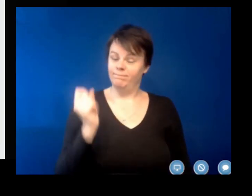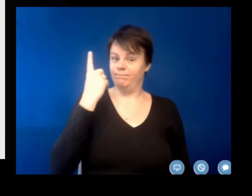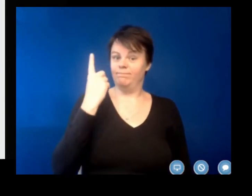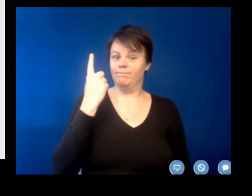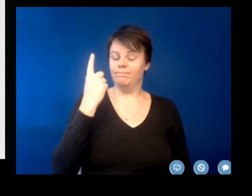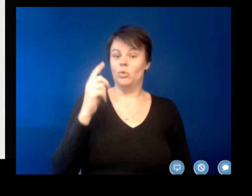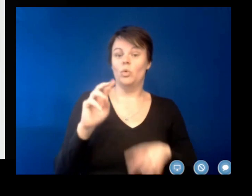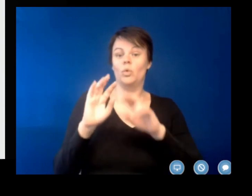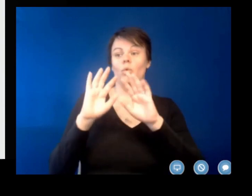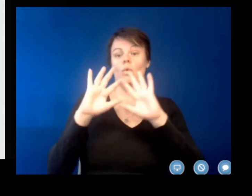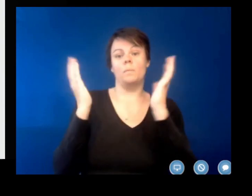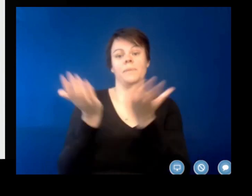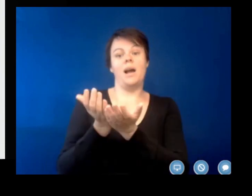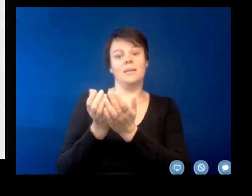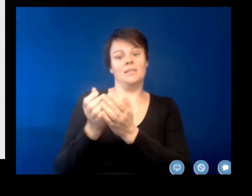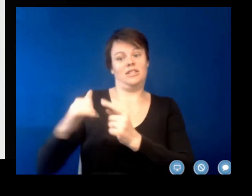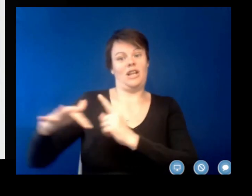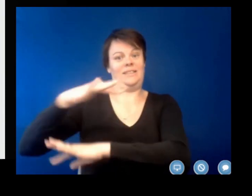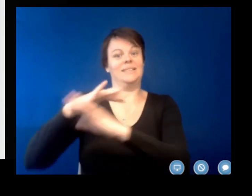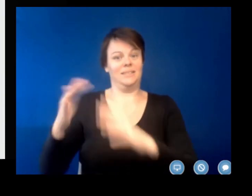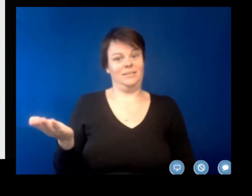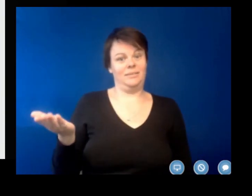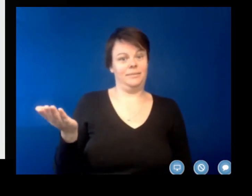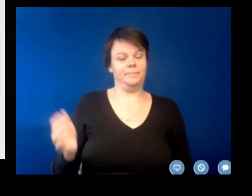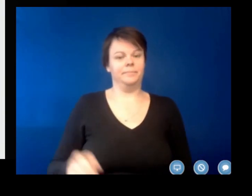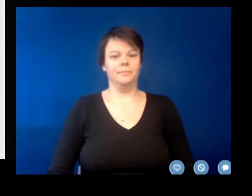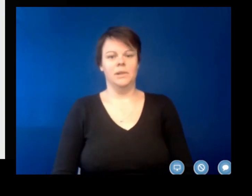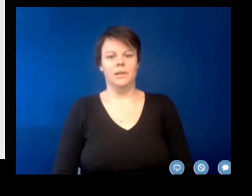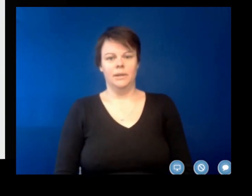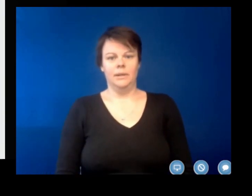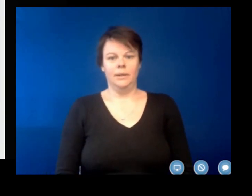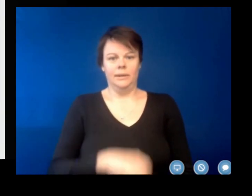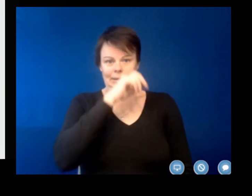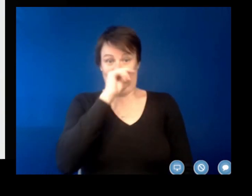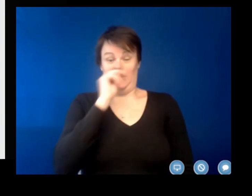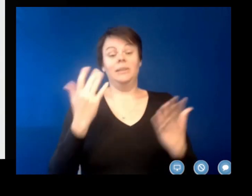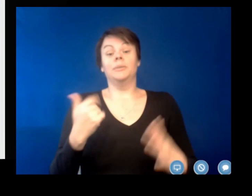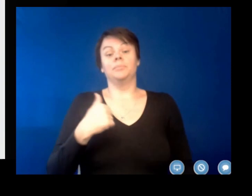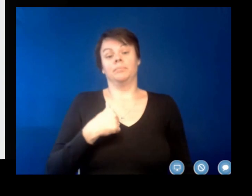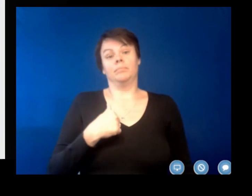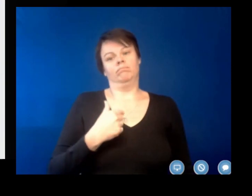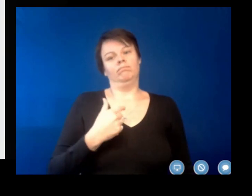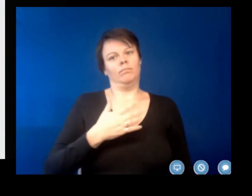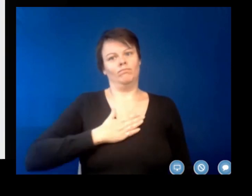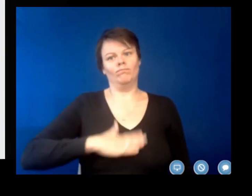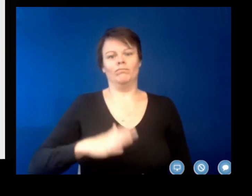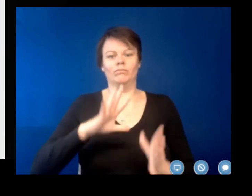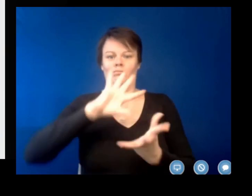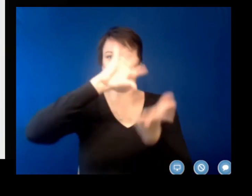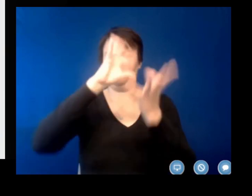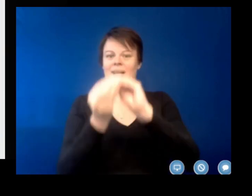had learned a lot. And they had been placed in global settings. So all of them